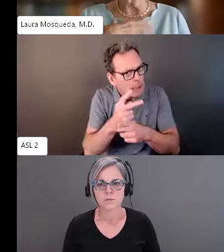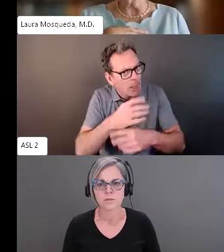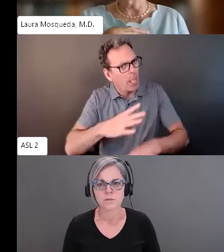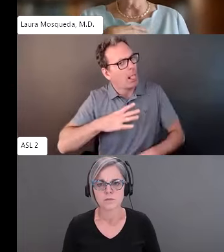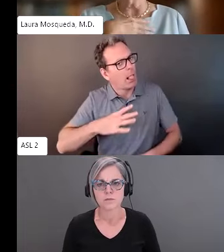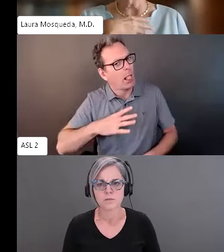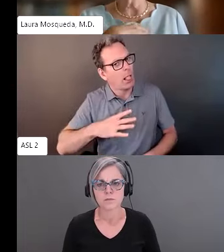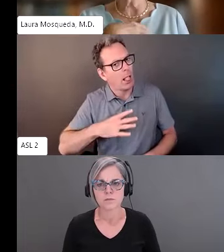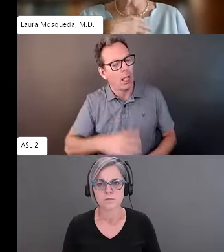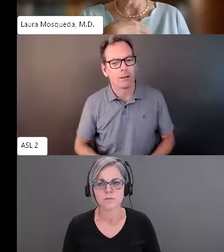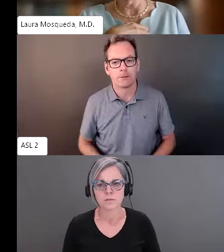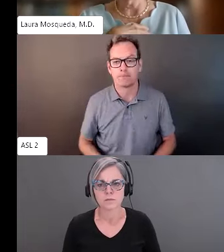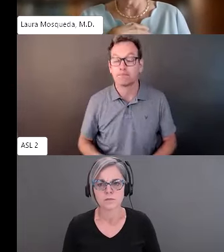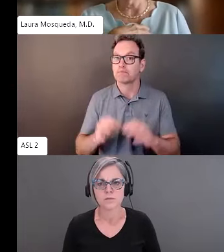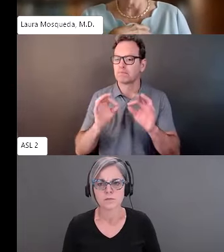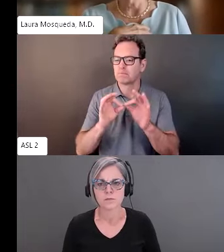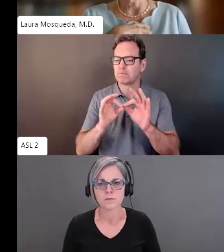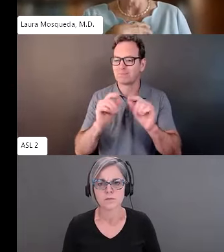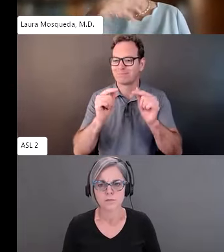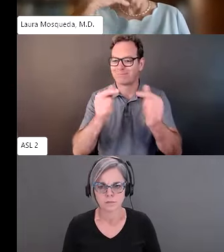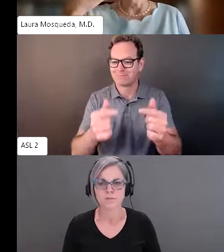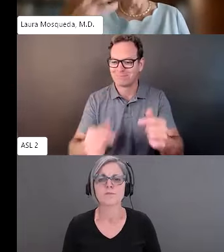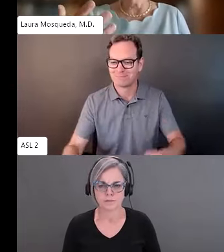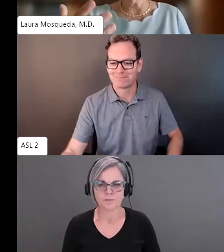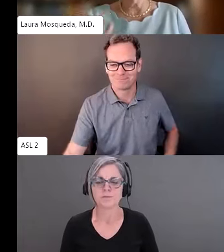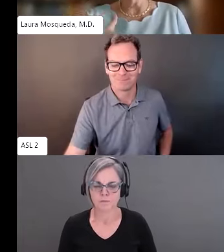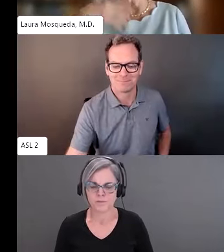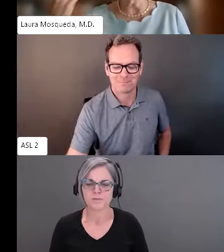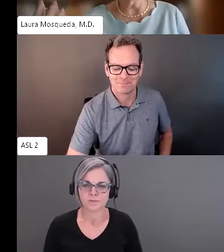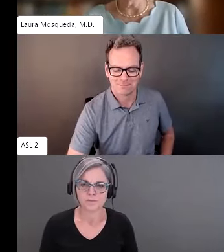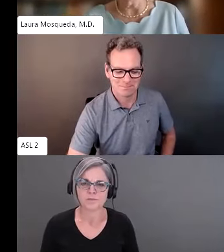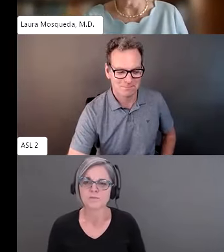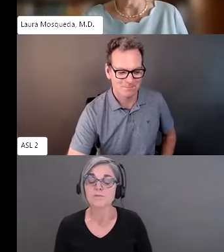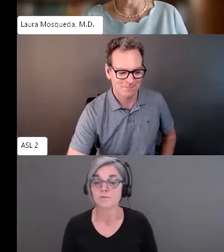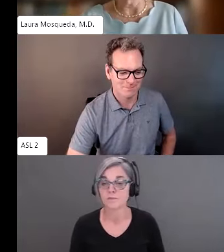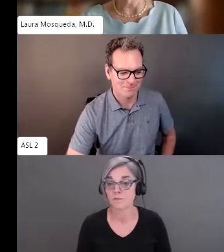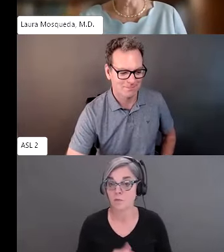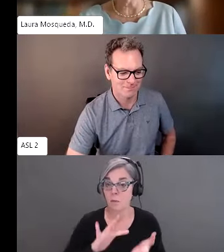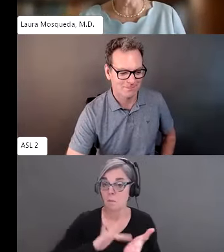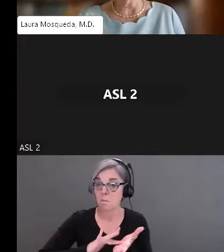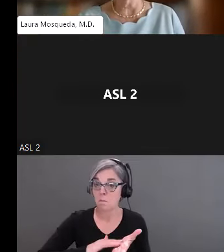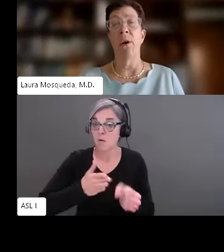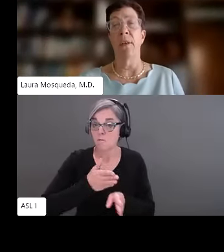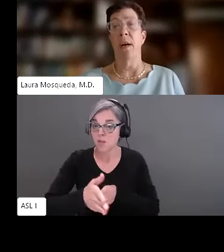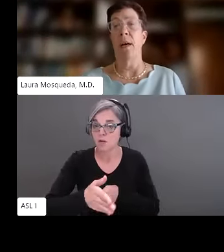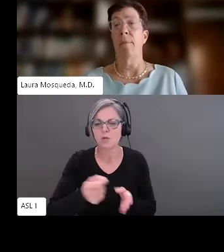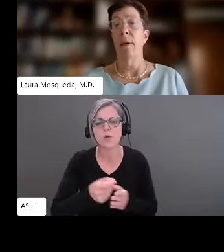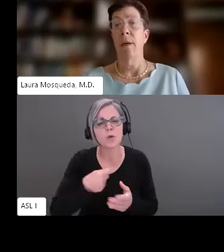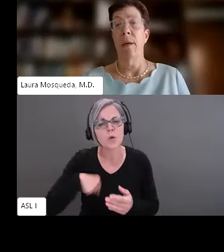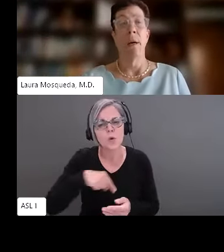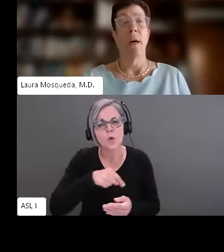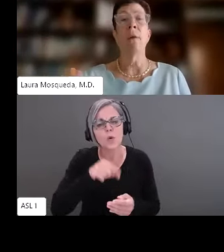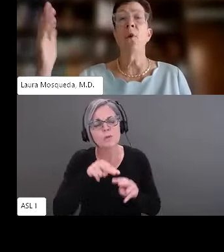in medicine, we too often assume that it's just because they're old. And this is what we hear all the